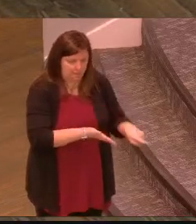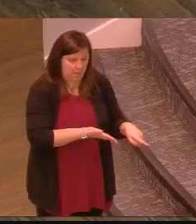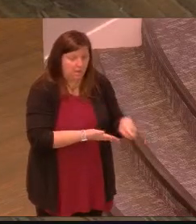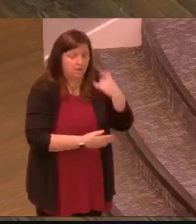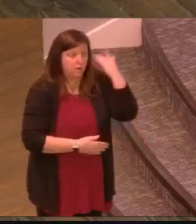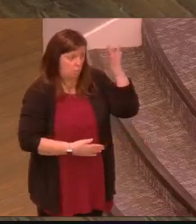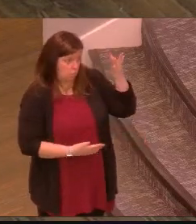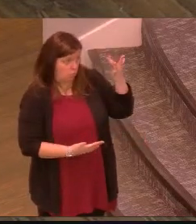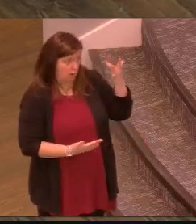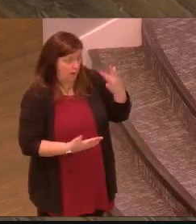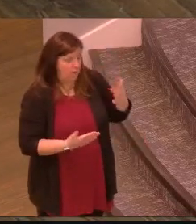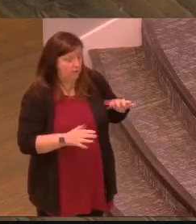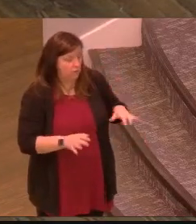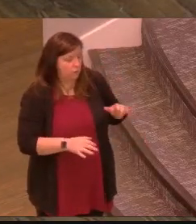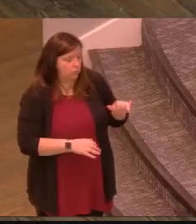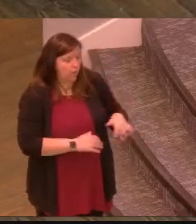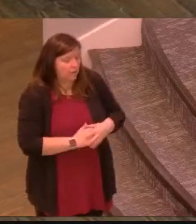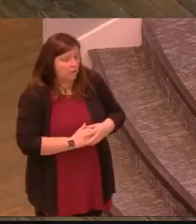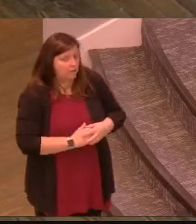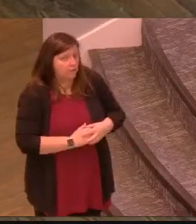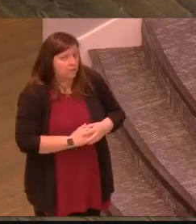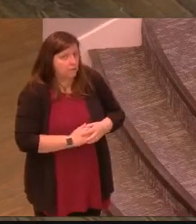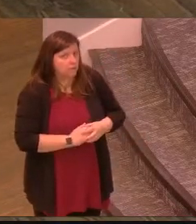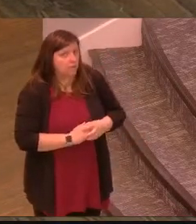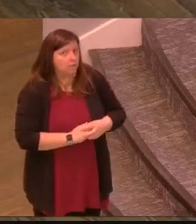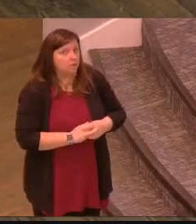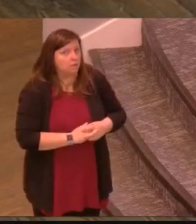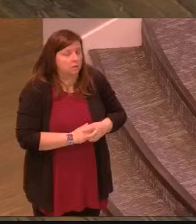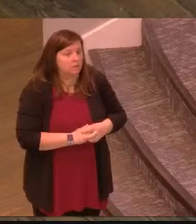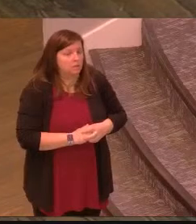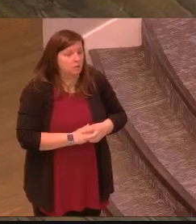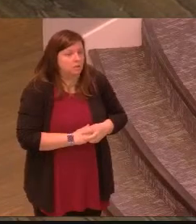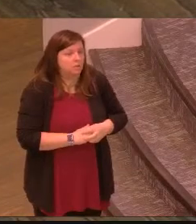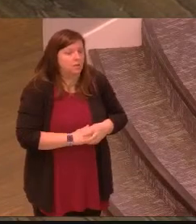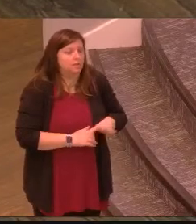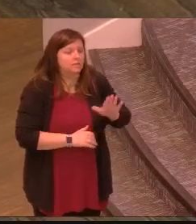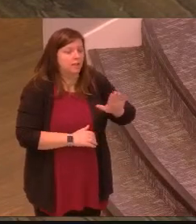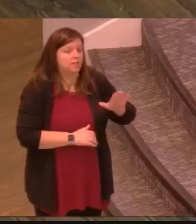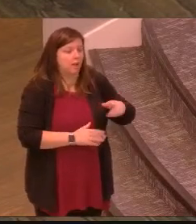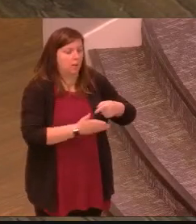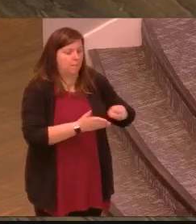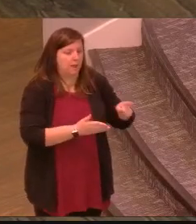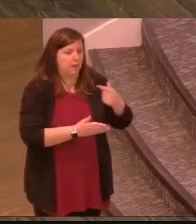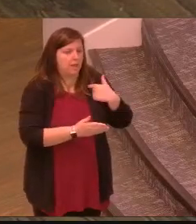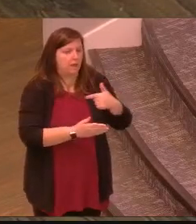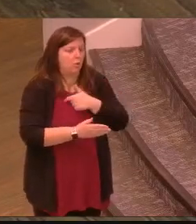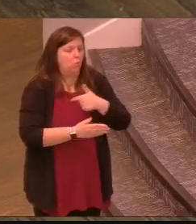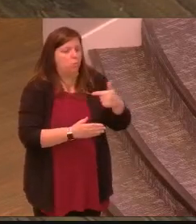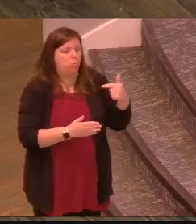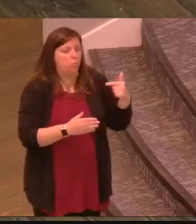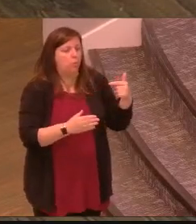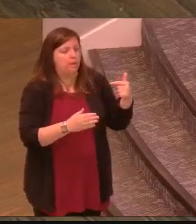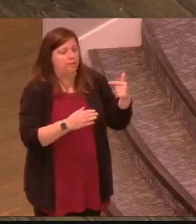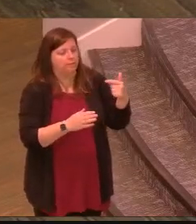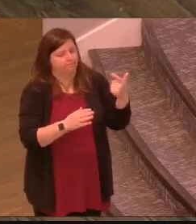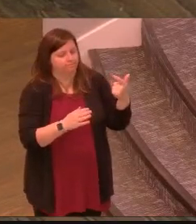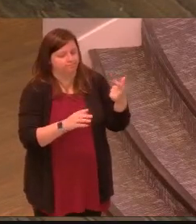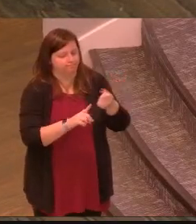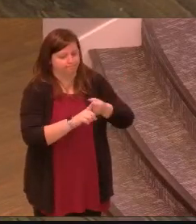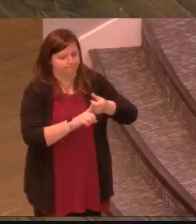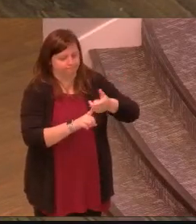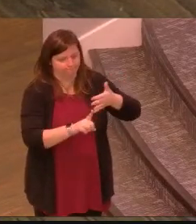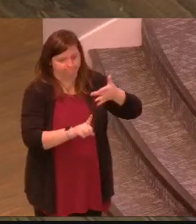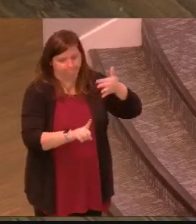that is because we spread their payout over the 12 months. And